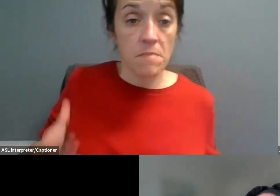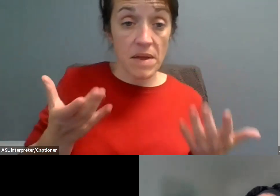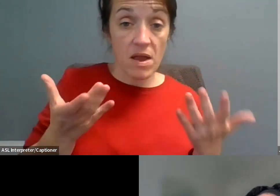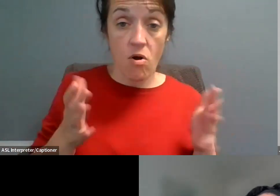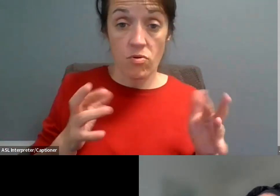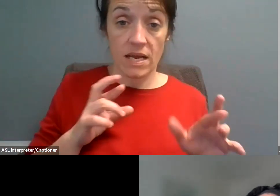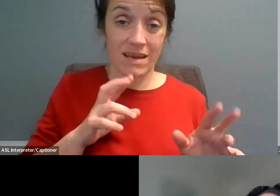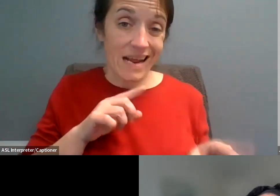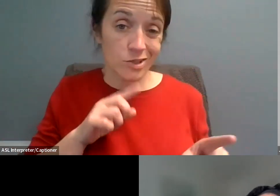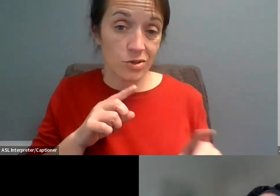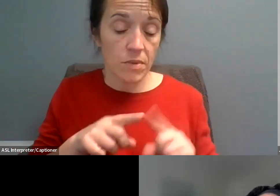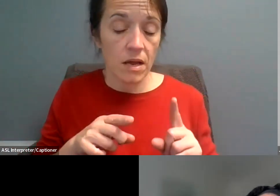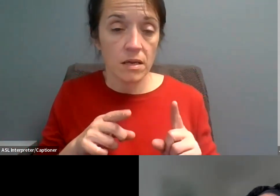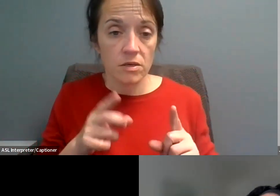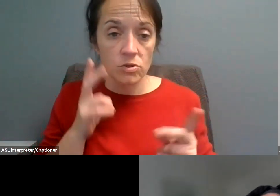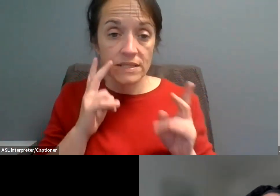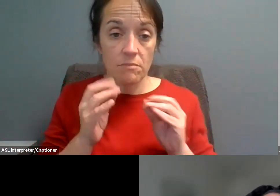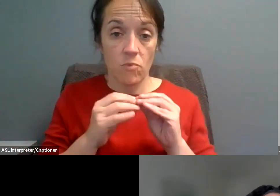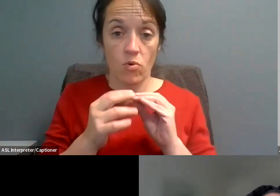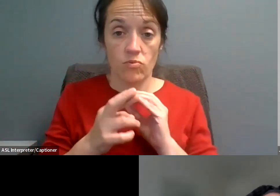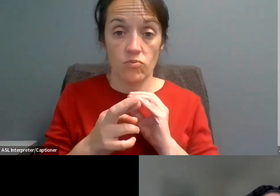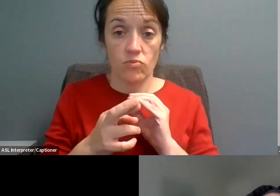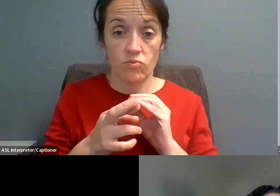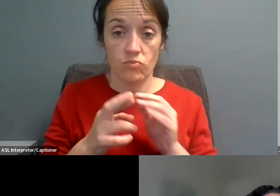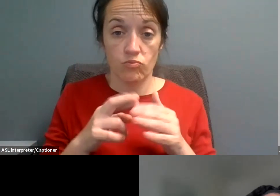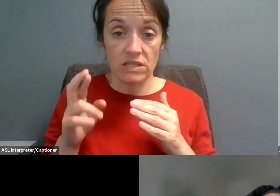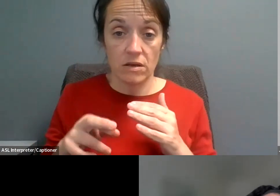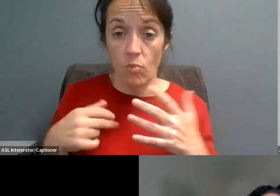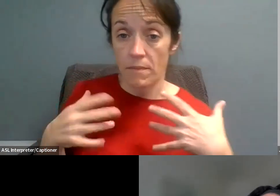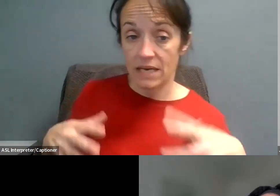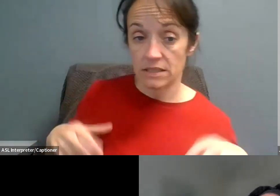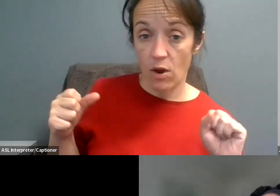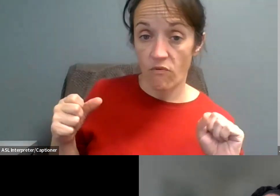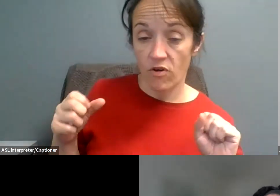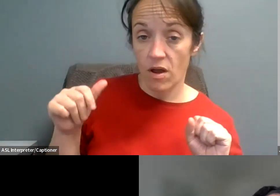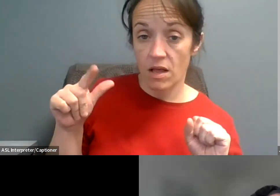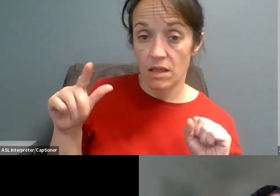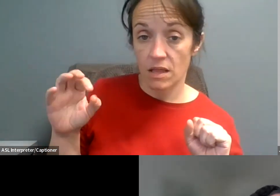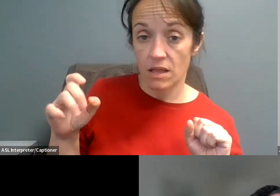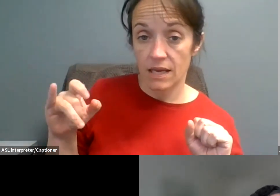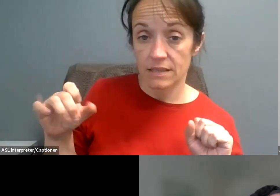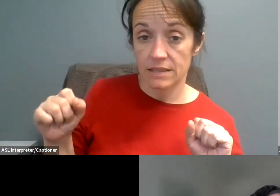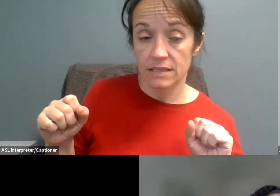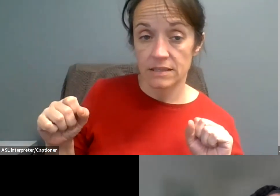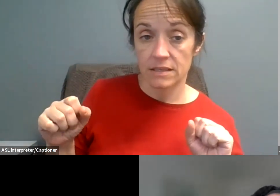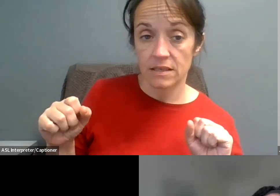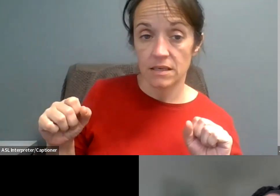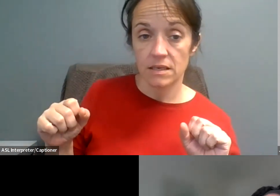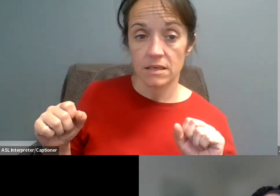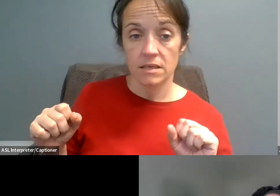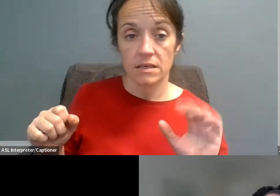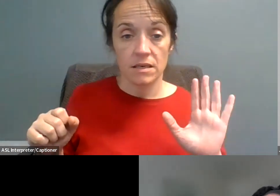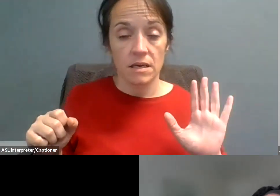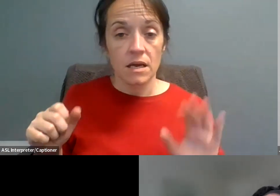So for the Alexis, did you want me to take it, or do you want to take this? Yeah, I can answer about